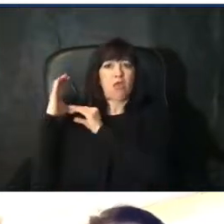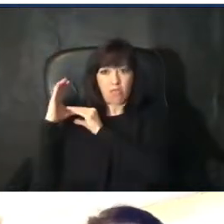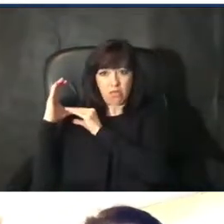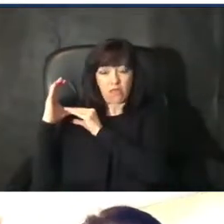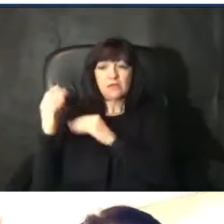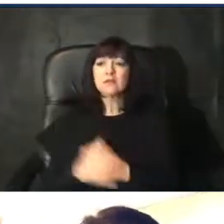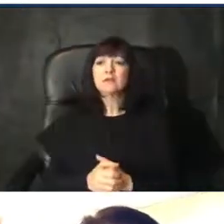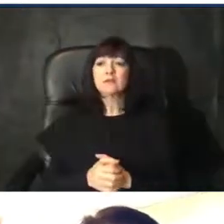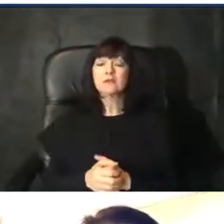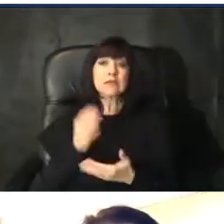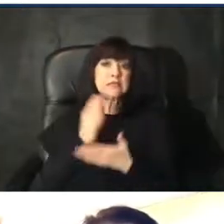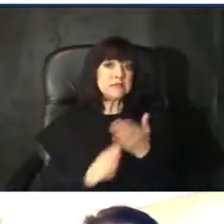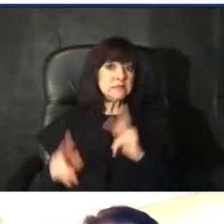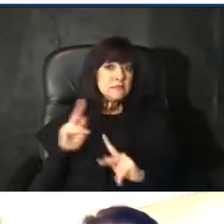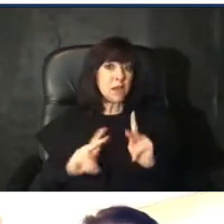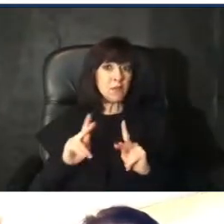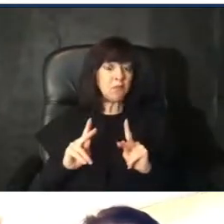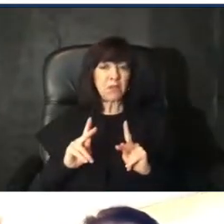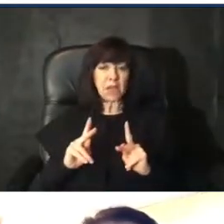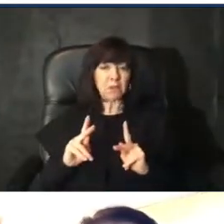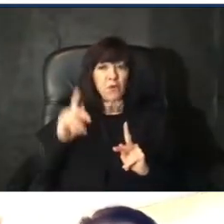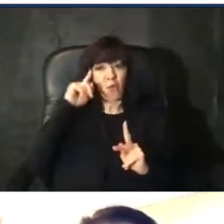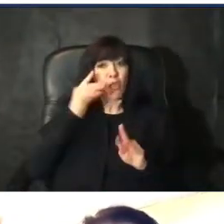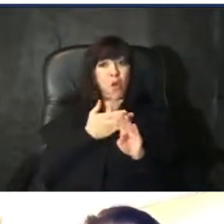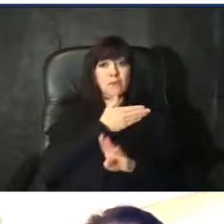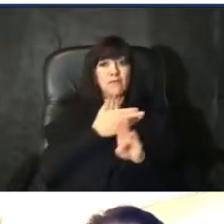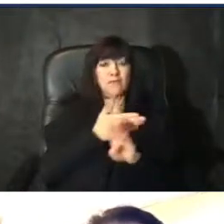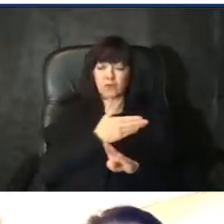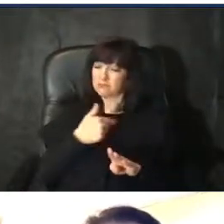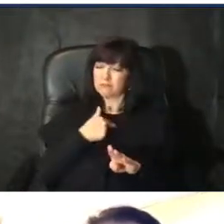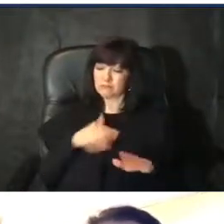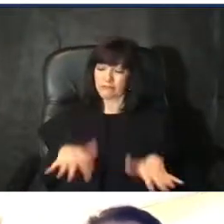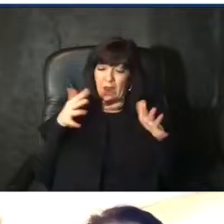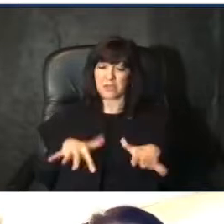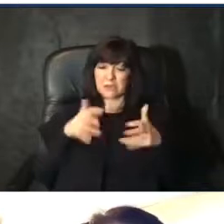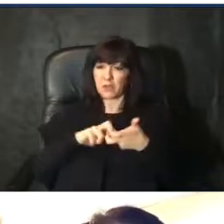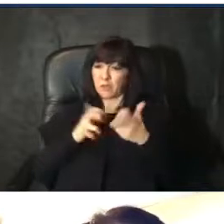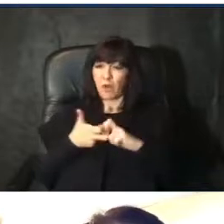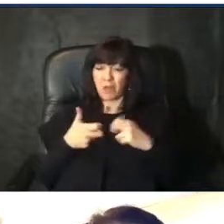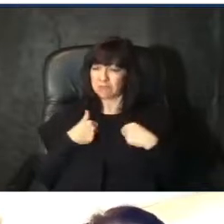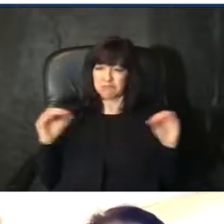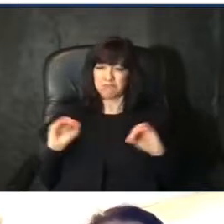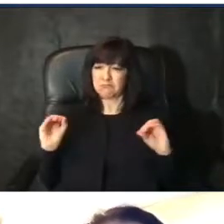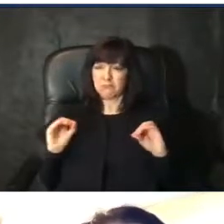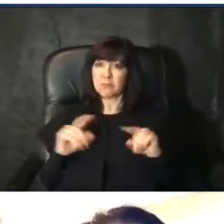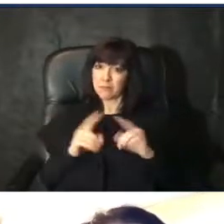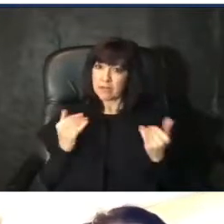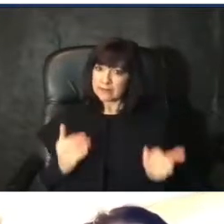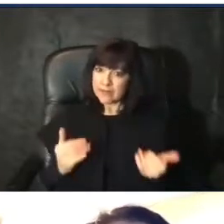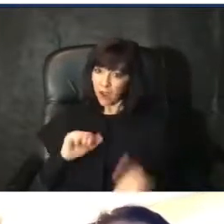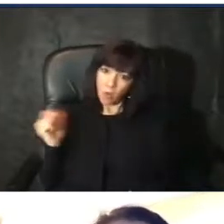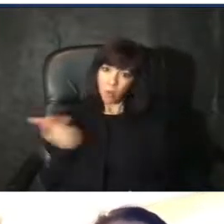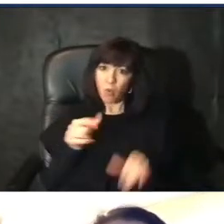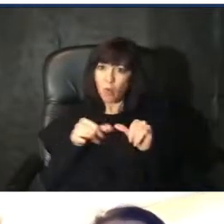with this cabin fever that everybody has, they're really picking up on everybody in the house having some type of